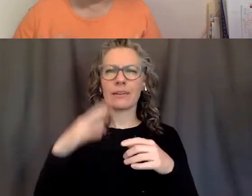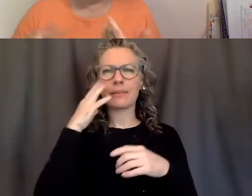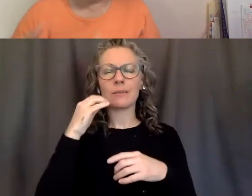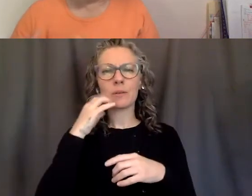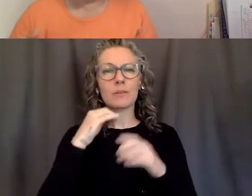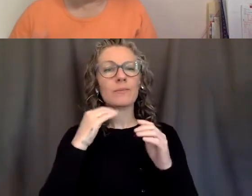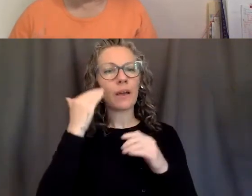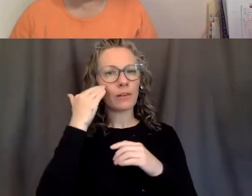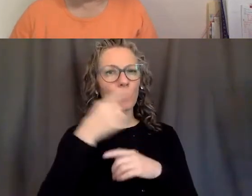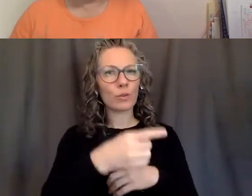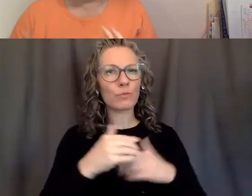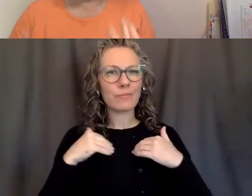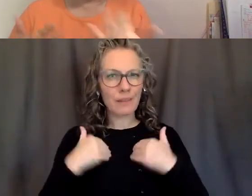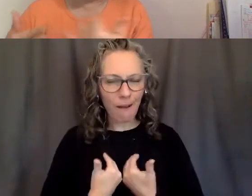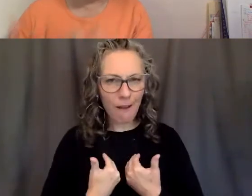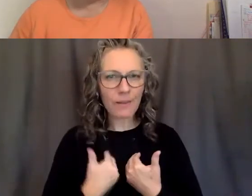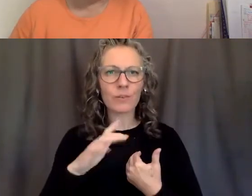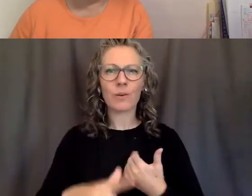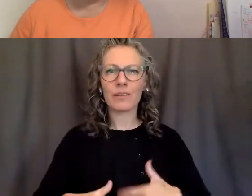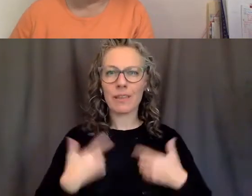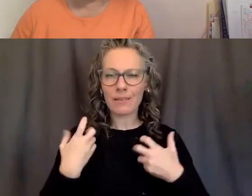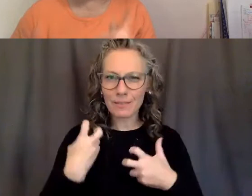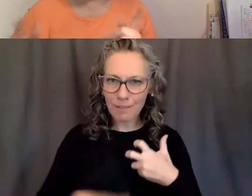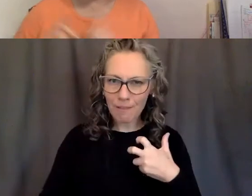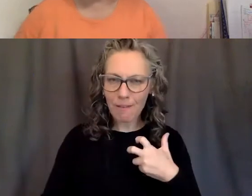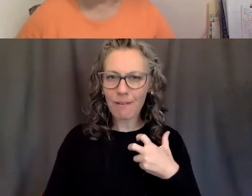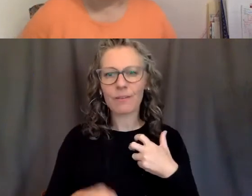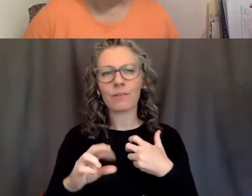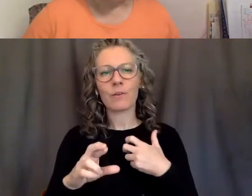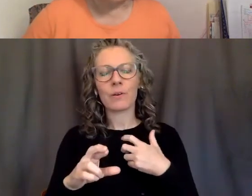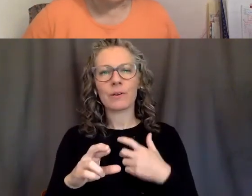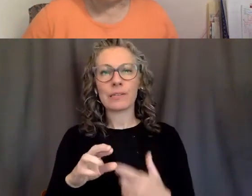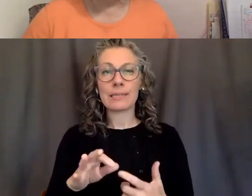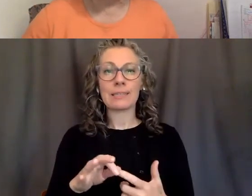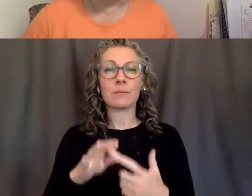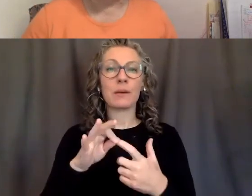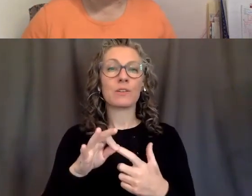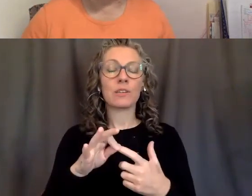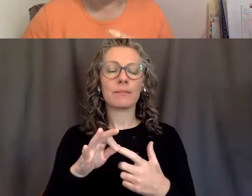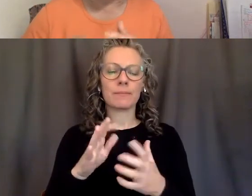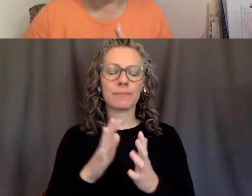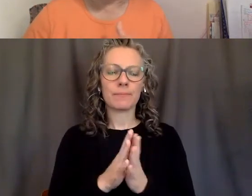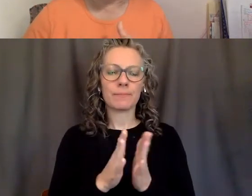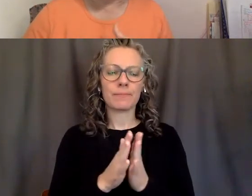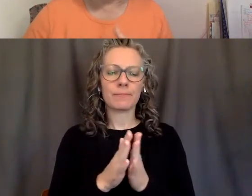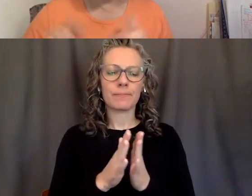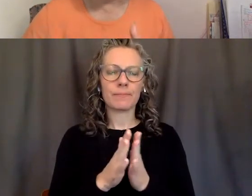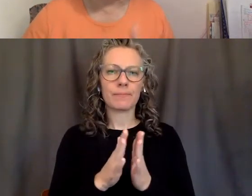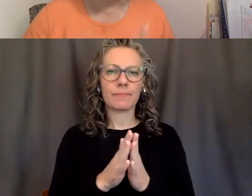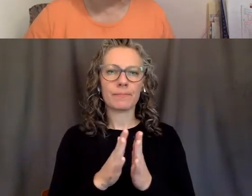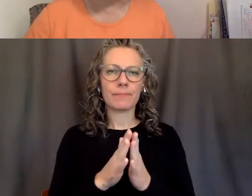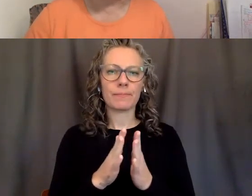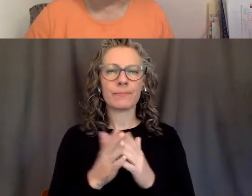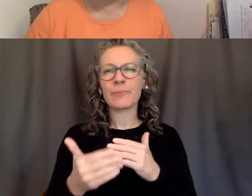have been tired because your life has been kind of hard, or especially, I want to say that the